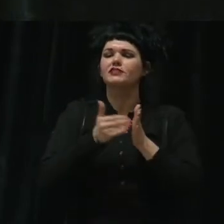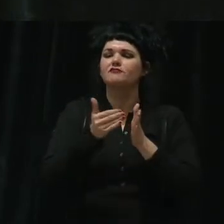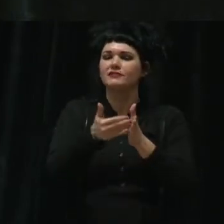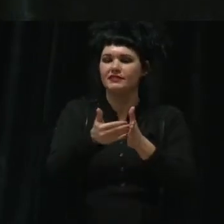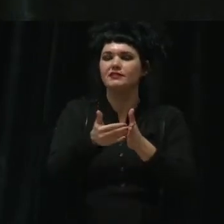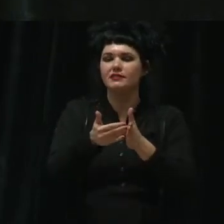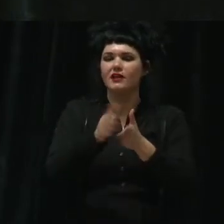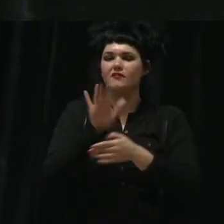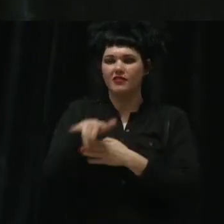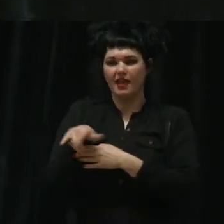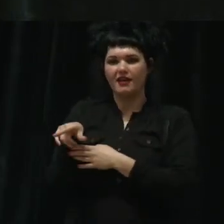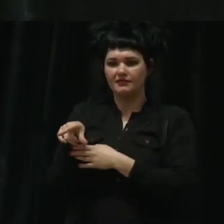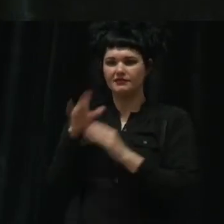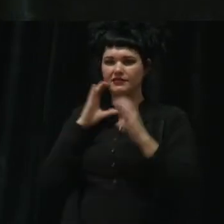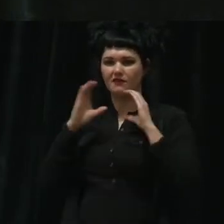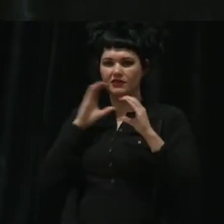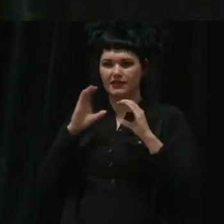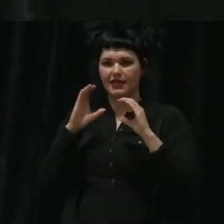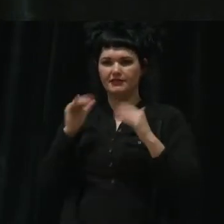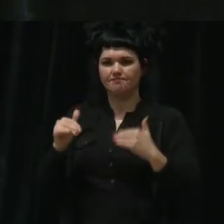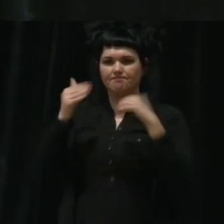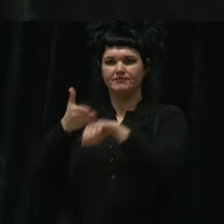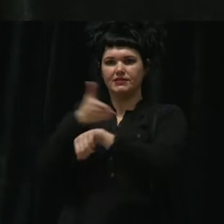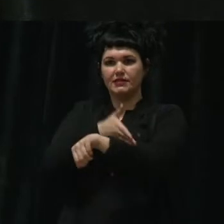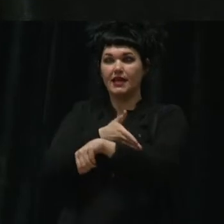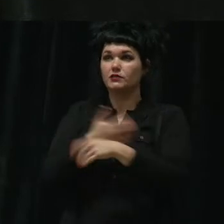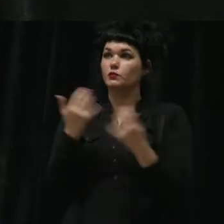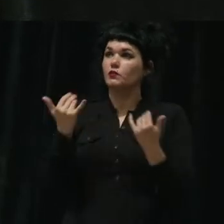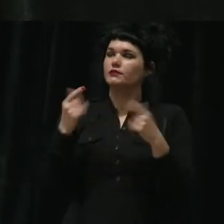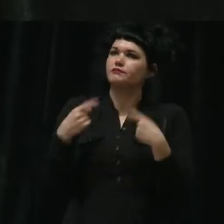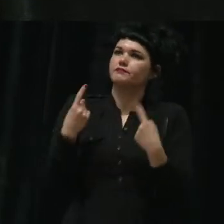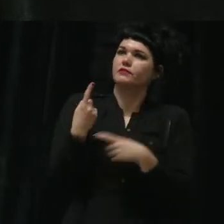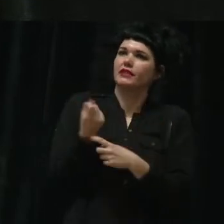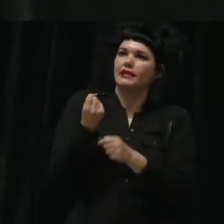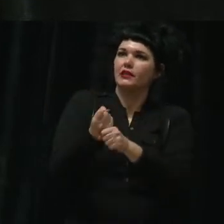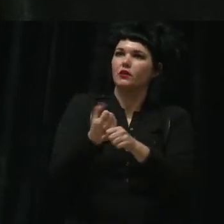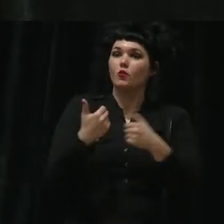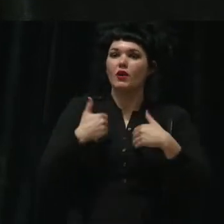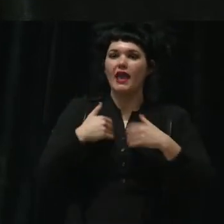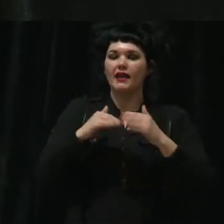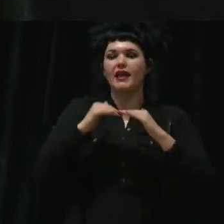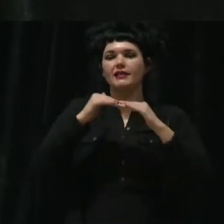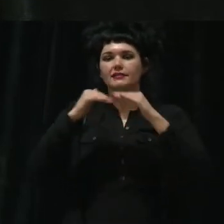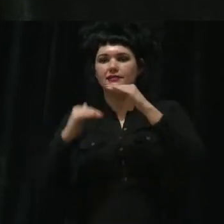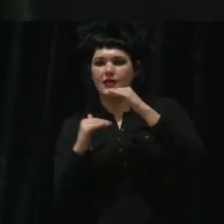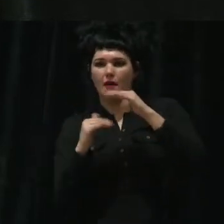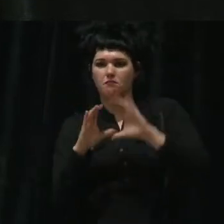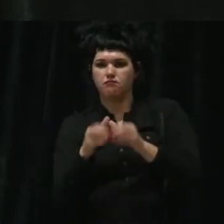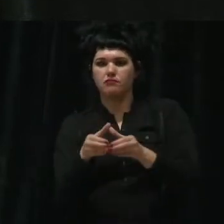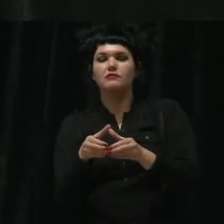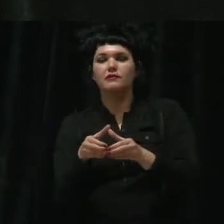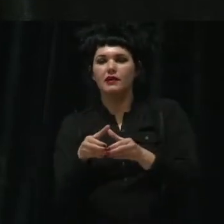higher. So right now, or this past year, there was a subcommittee on